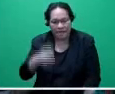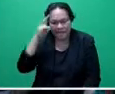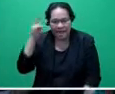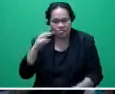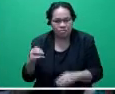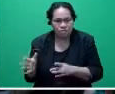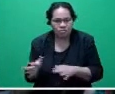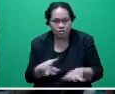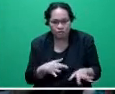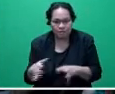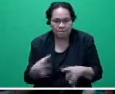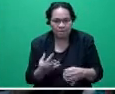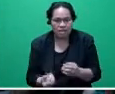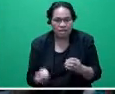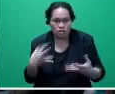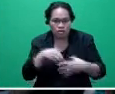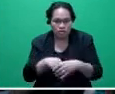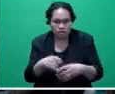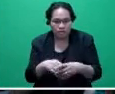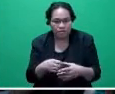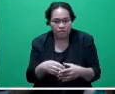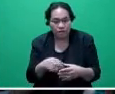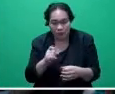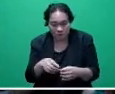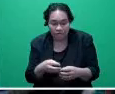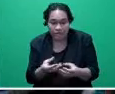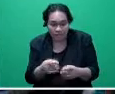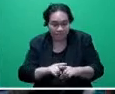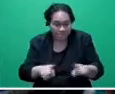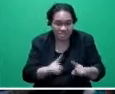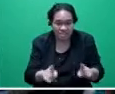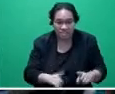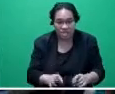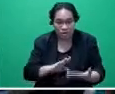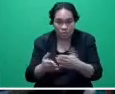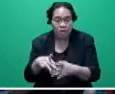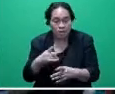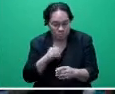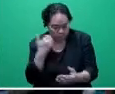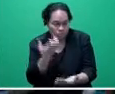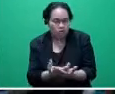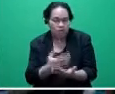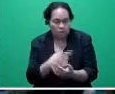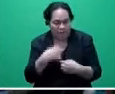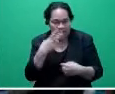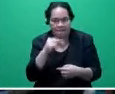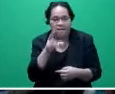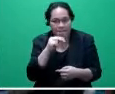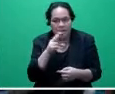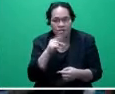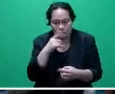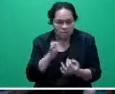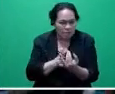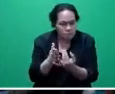movement inclusive of the interests and aspiration of each and every community in Fiji, proved that we have the ability to sail through